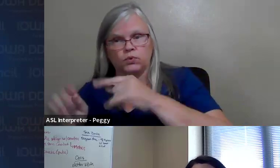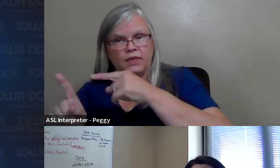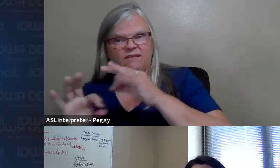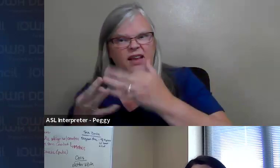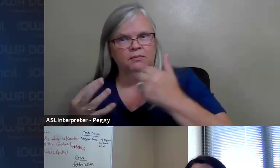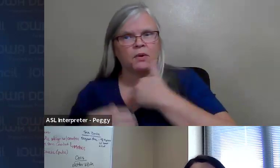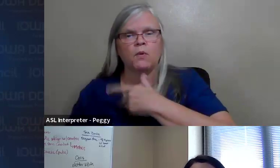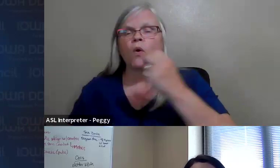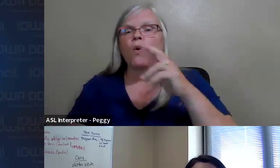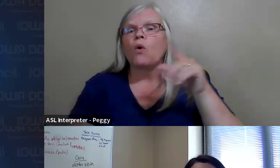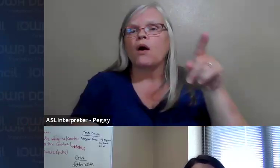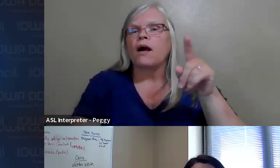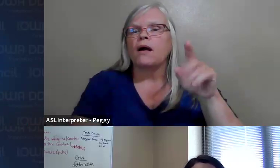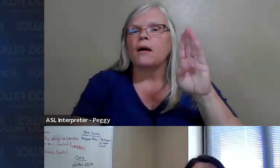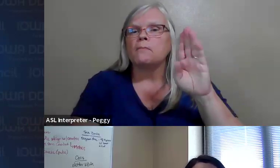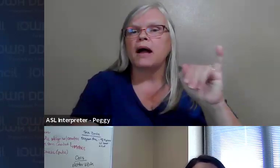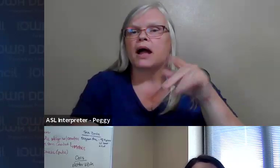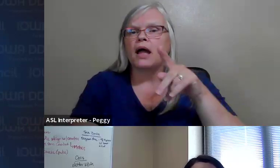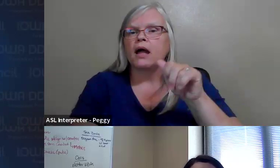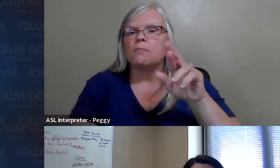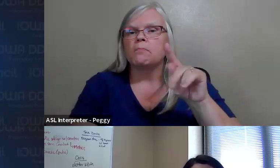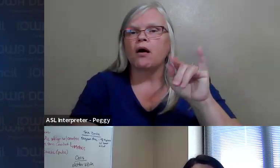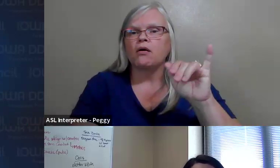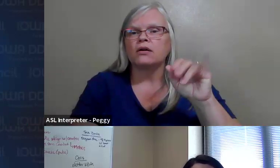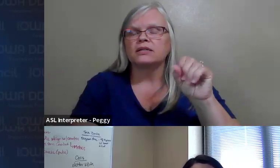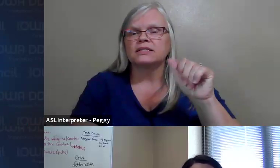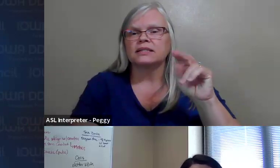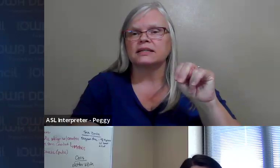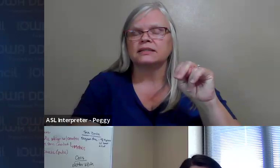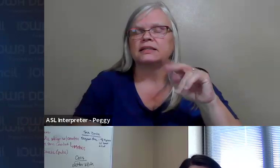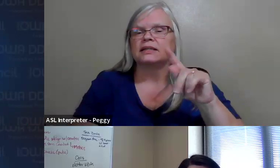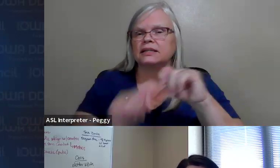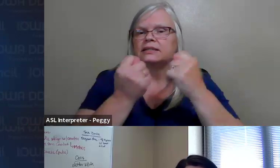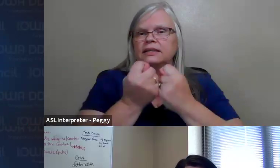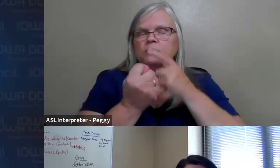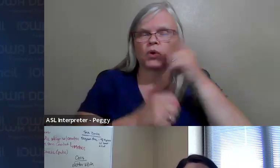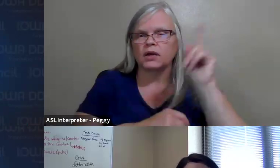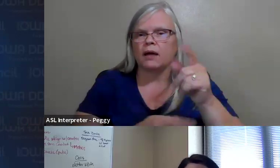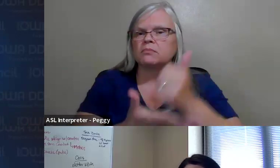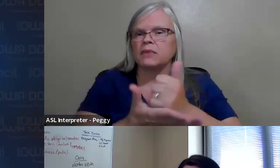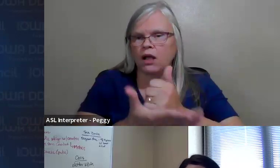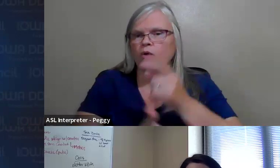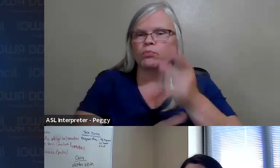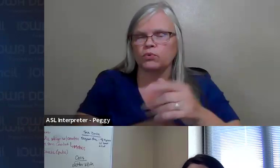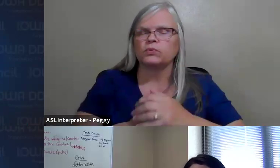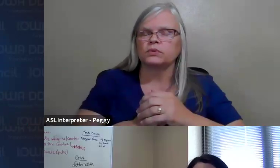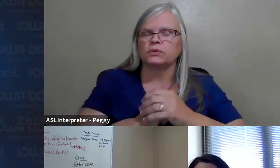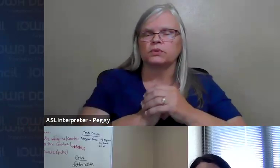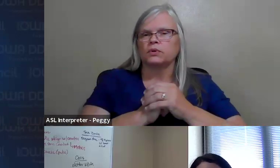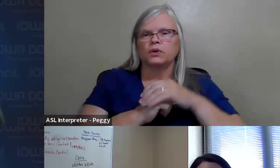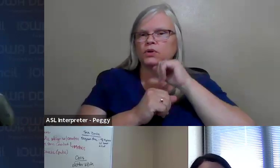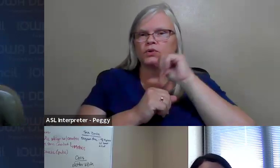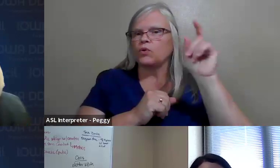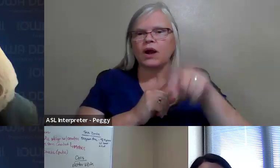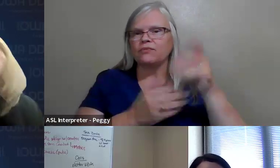is a bipartisan team of poll workers that would be assigned to assist you in that case as well. So if you don't have to